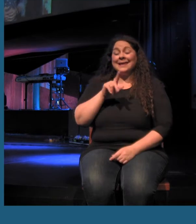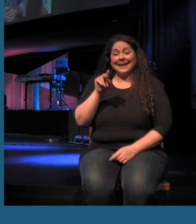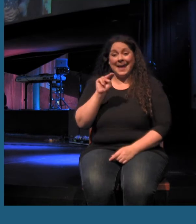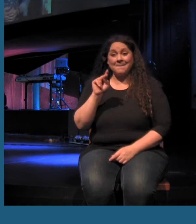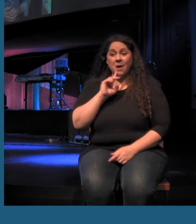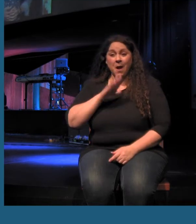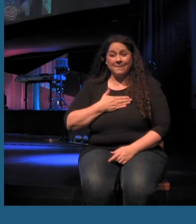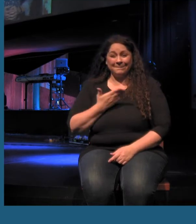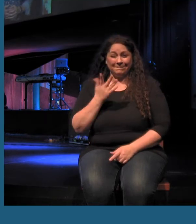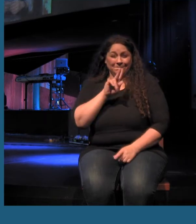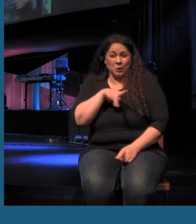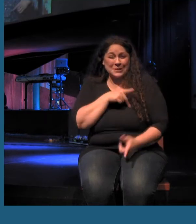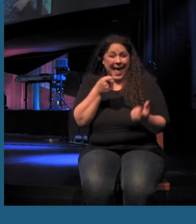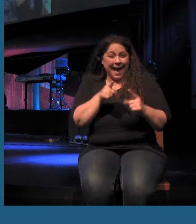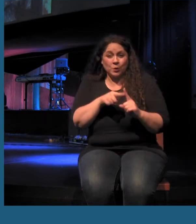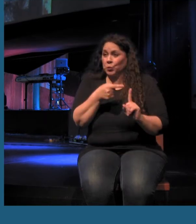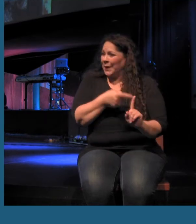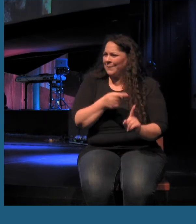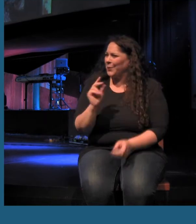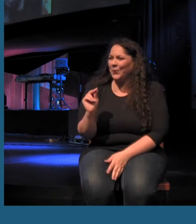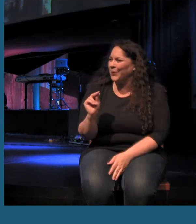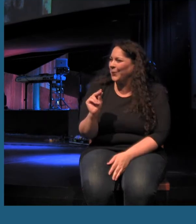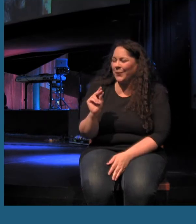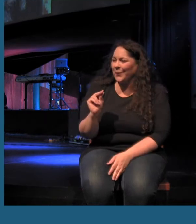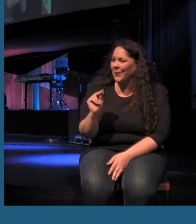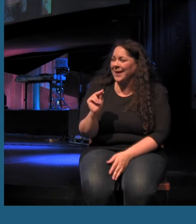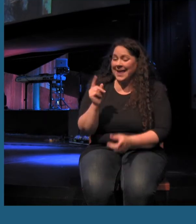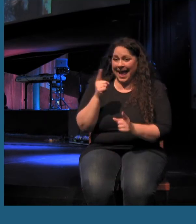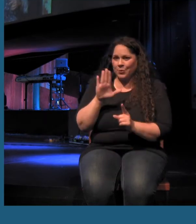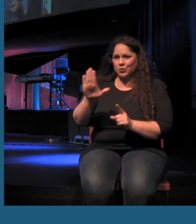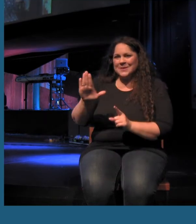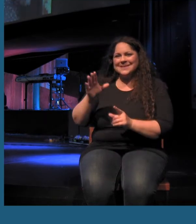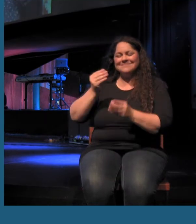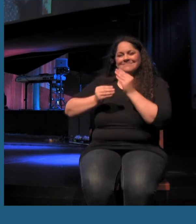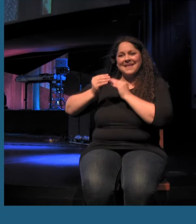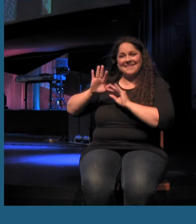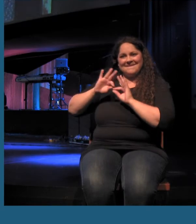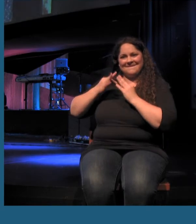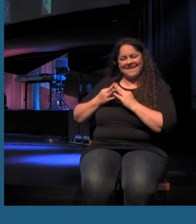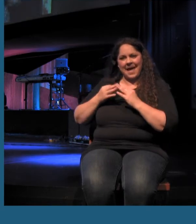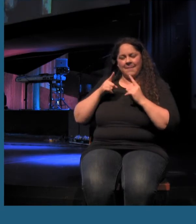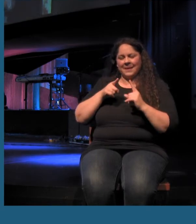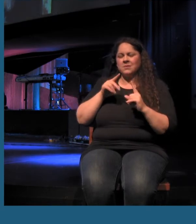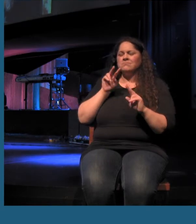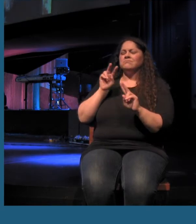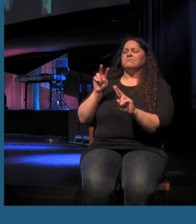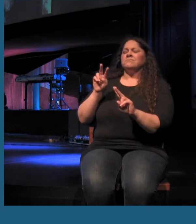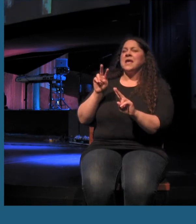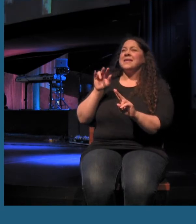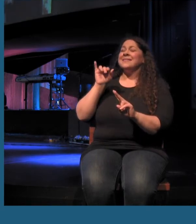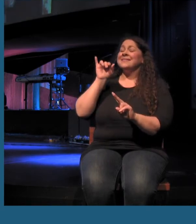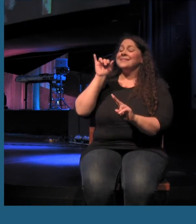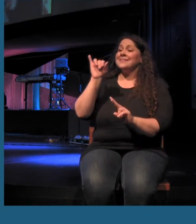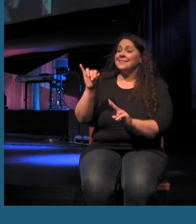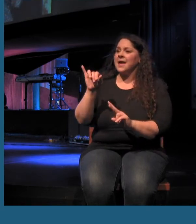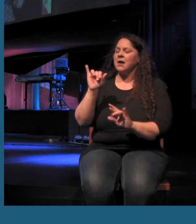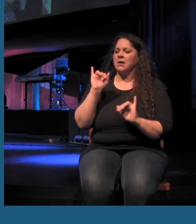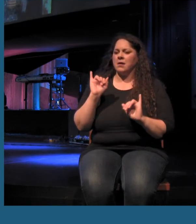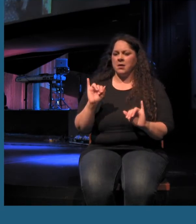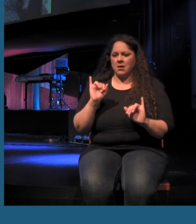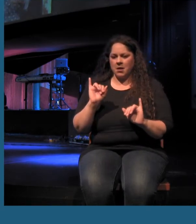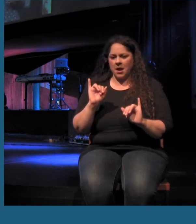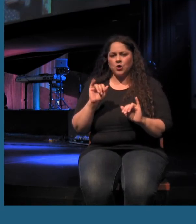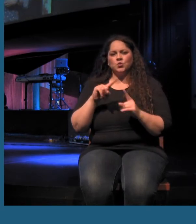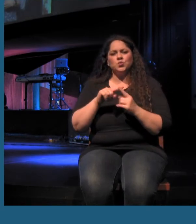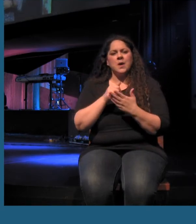day. Nehemiah brought the king into that situation and helped him understand what